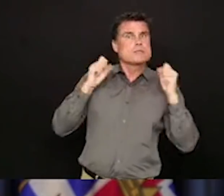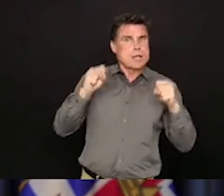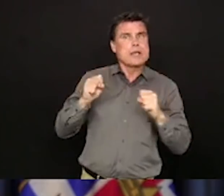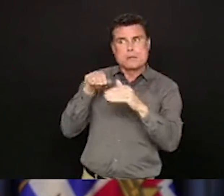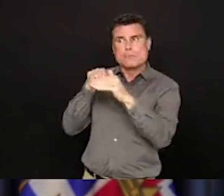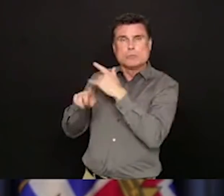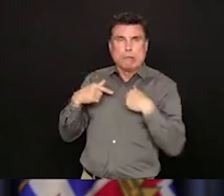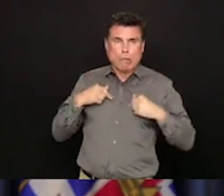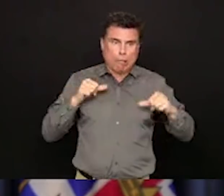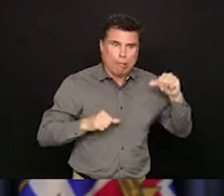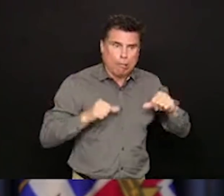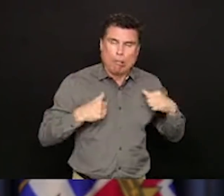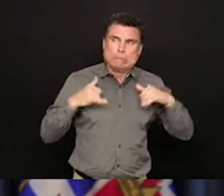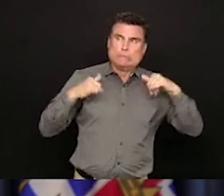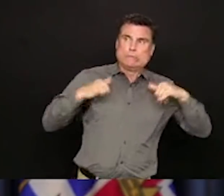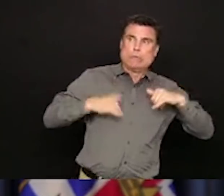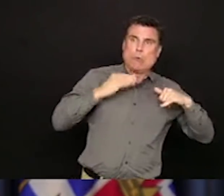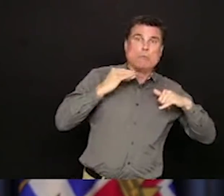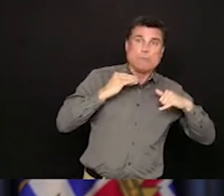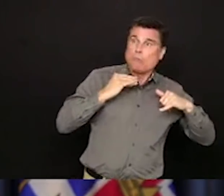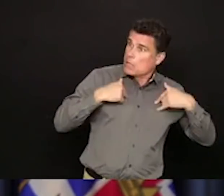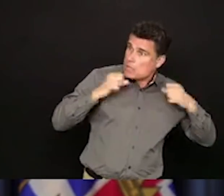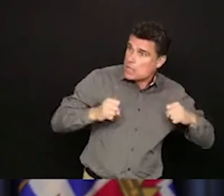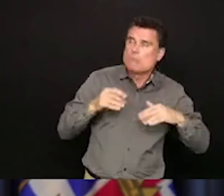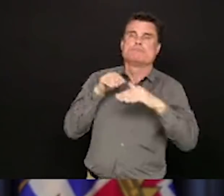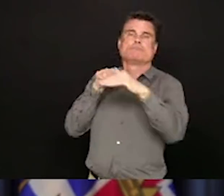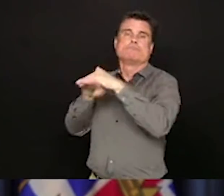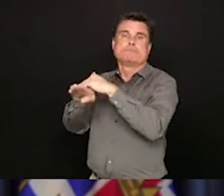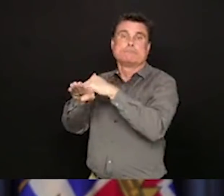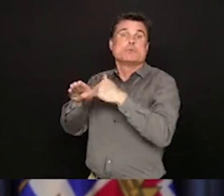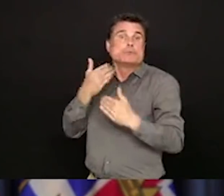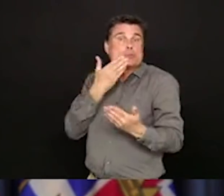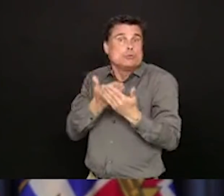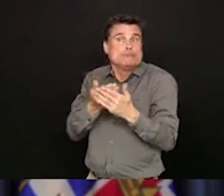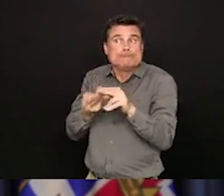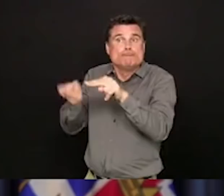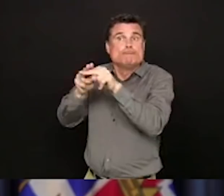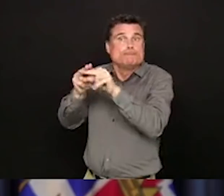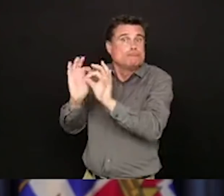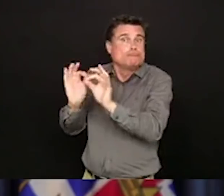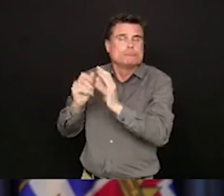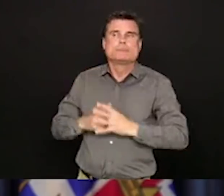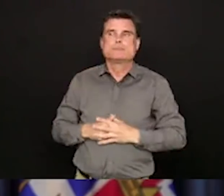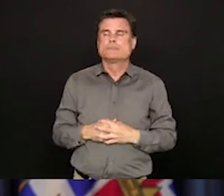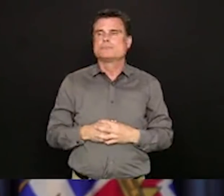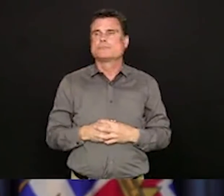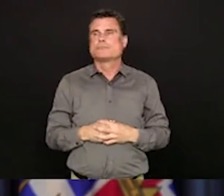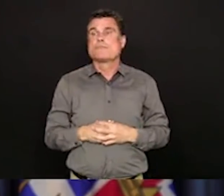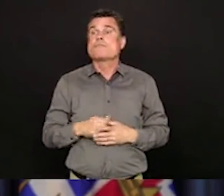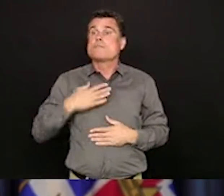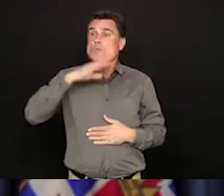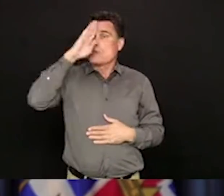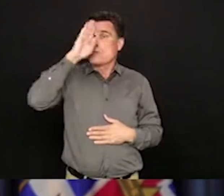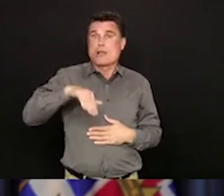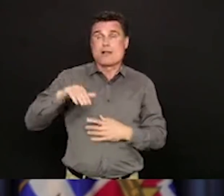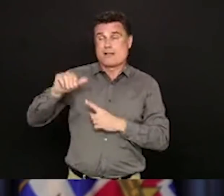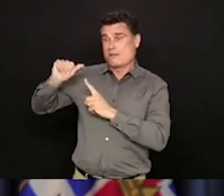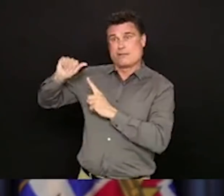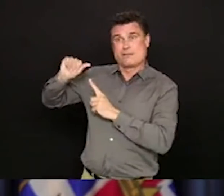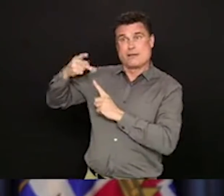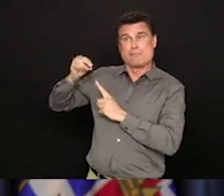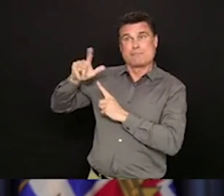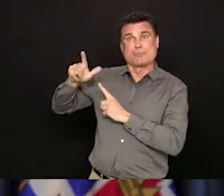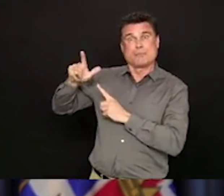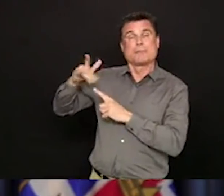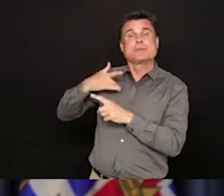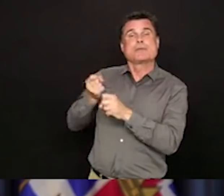workers. I wanted to acknowledge that April's Constructions and Skills Trades Month, that there's frequently events recognizing people in